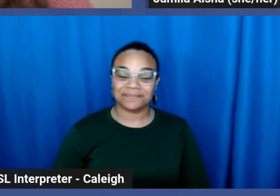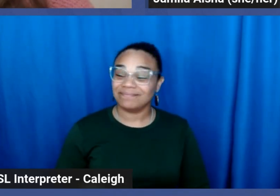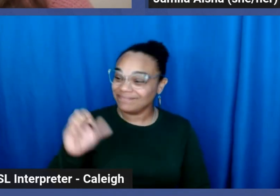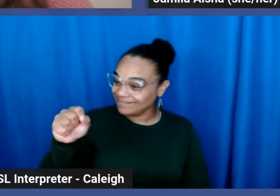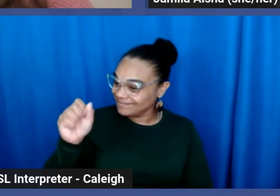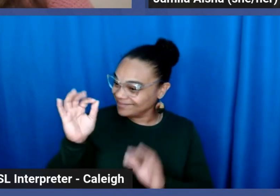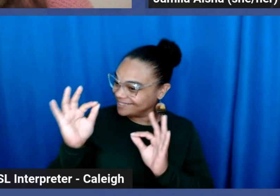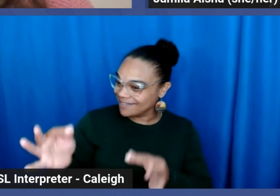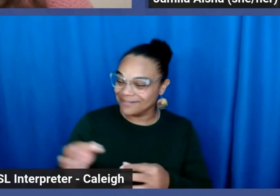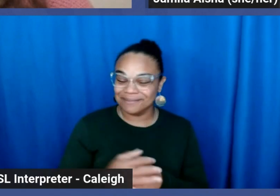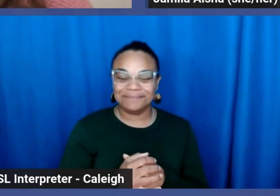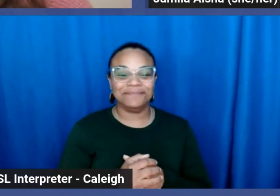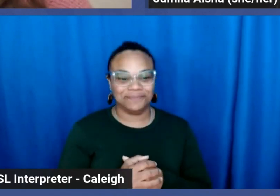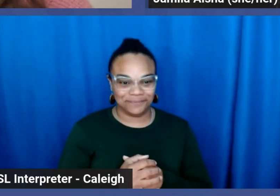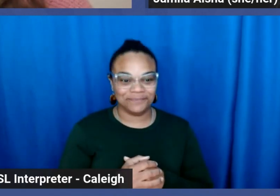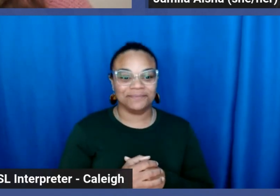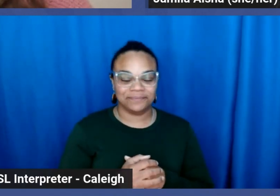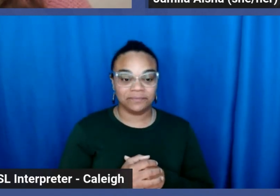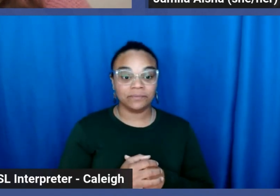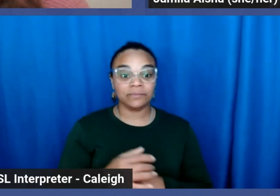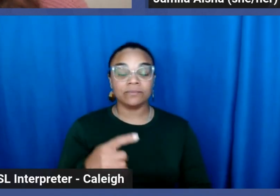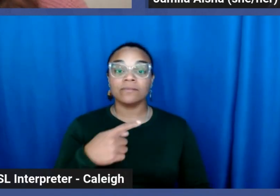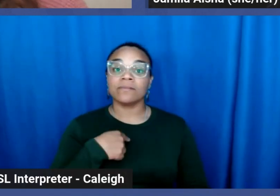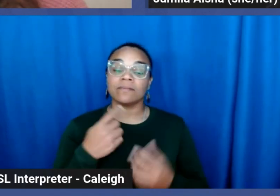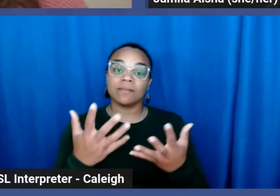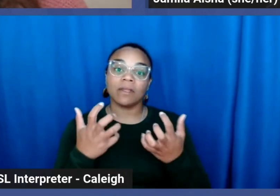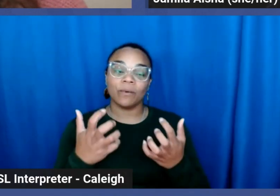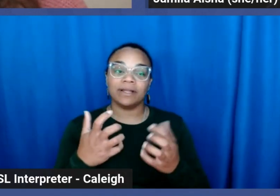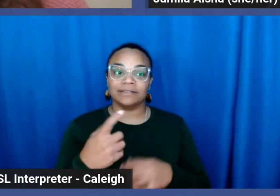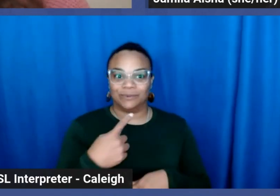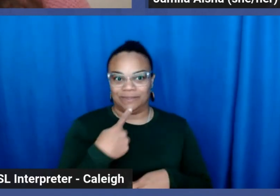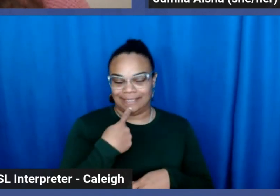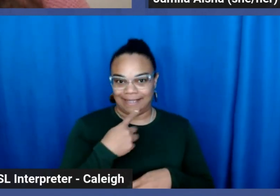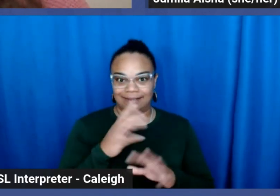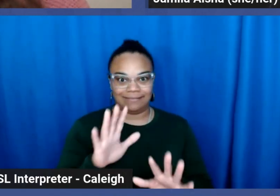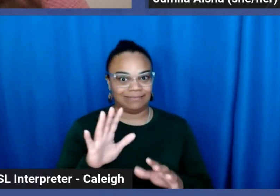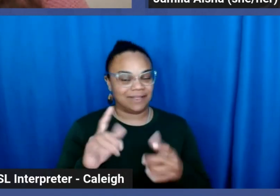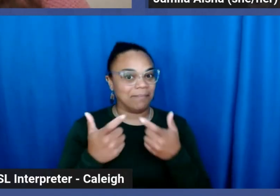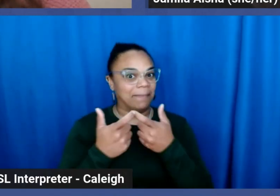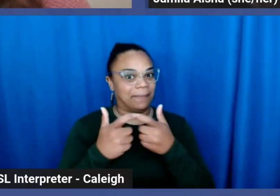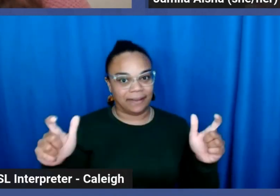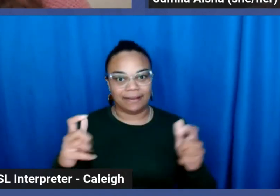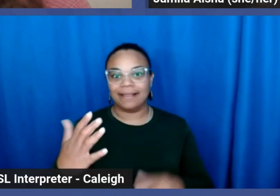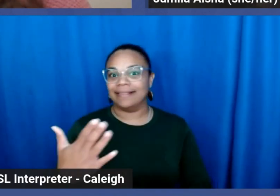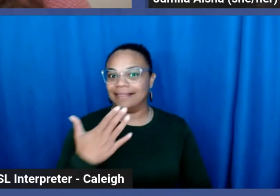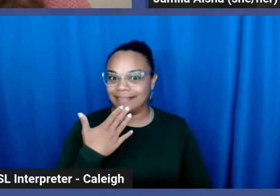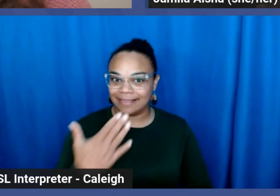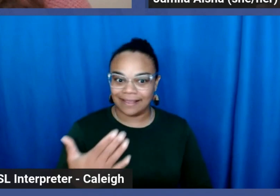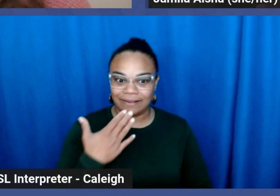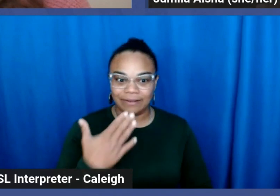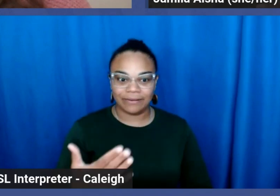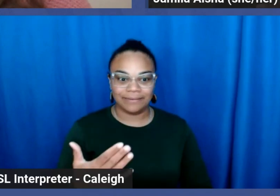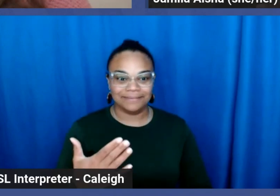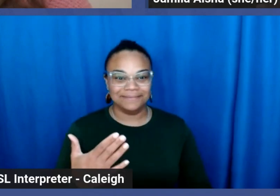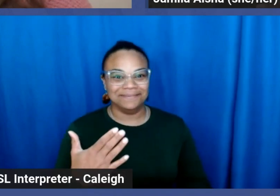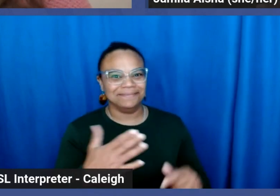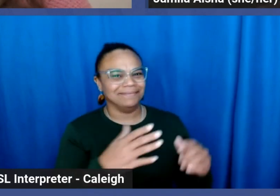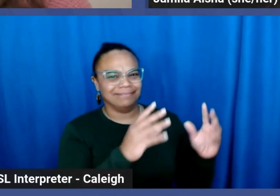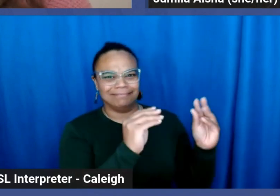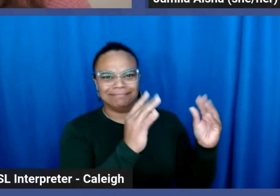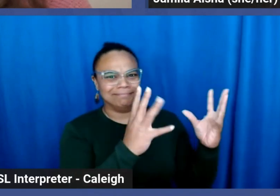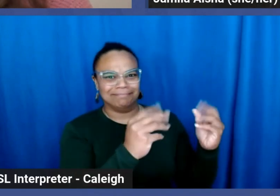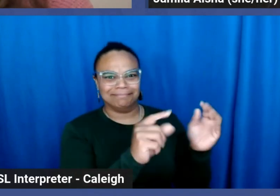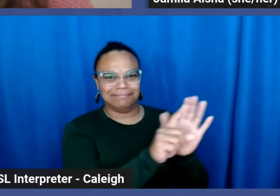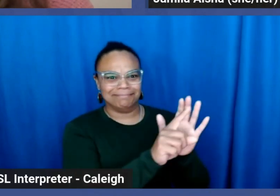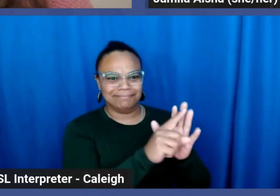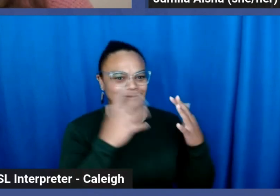Absolutely. And I just want to say a big thank you for you joining us for this